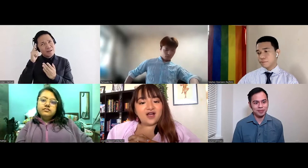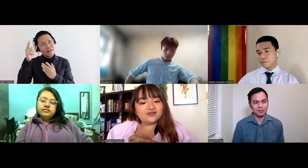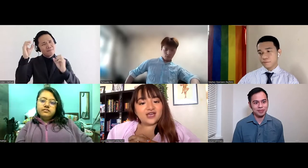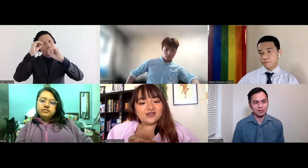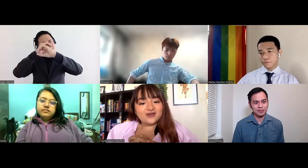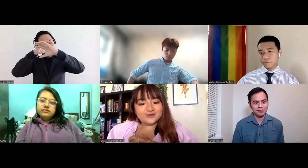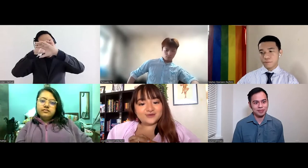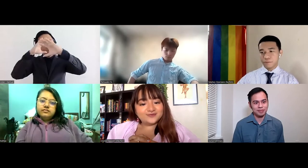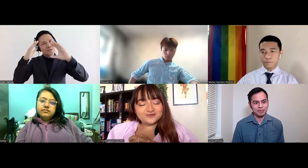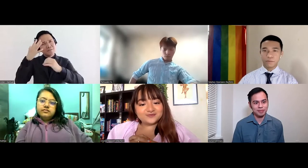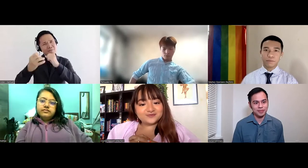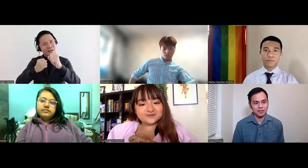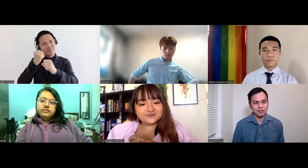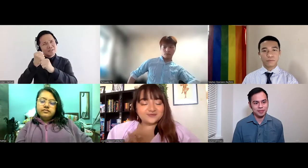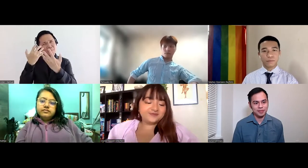next 5 to 10 years?